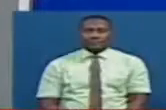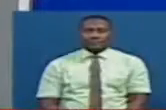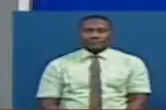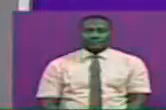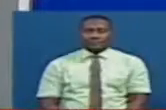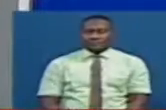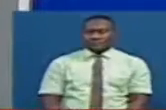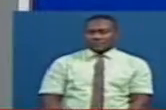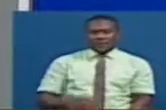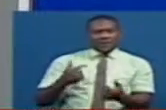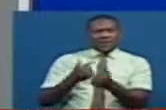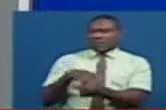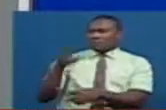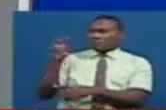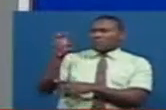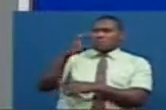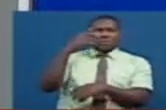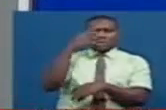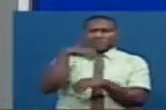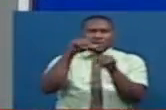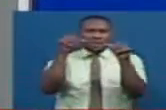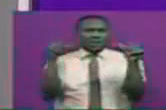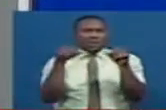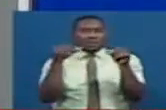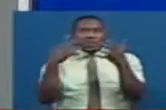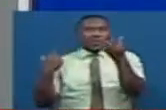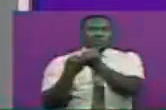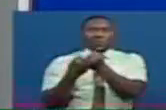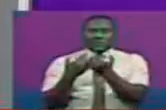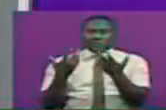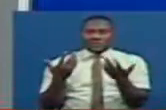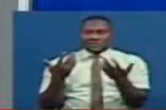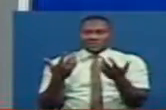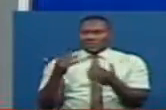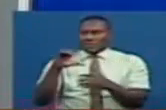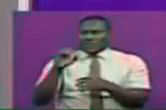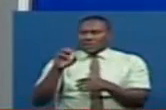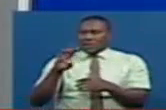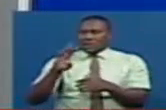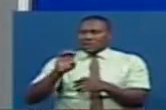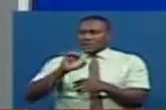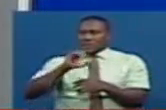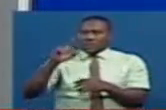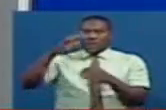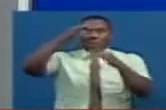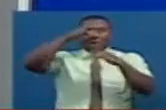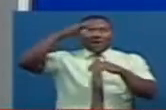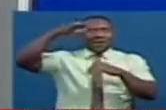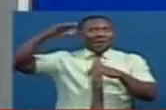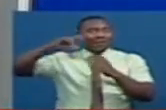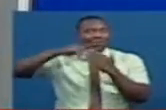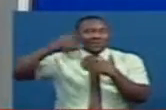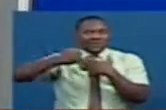Ghana's tourism sector has been given a boost with the introduction of the Cowbell in the Sky project. The project seeks